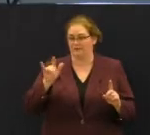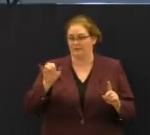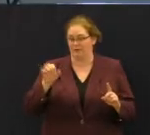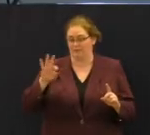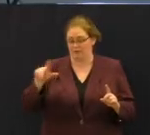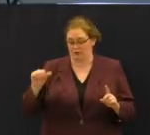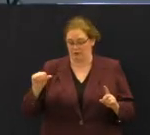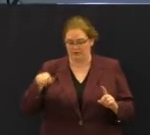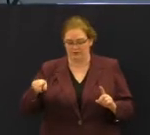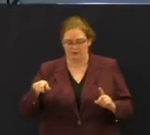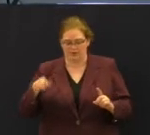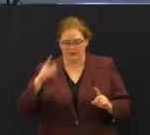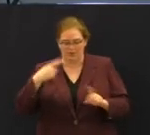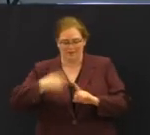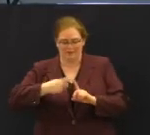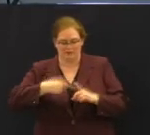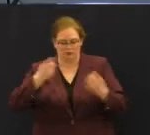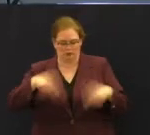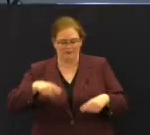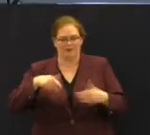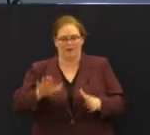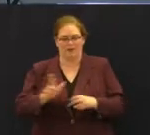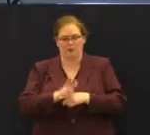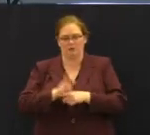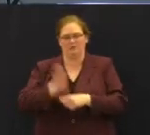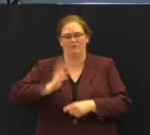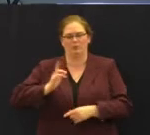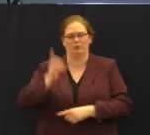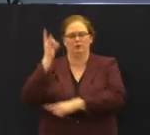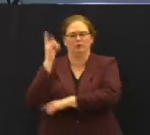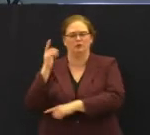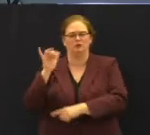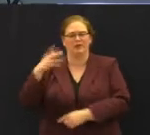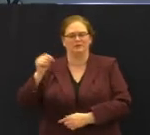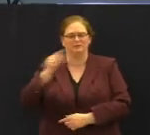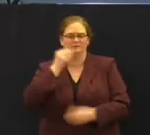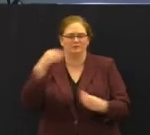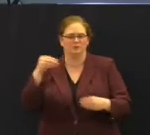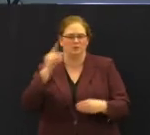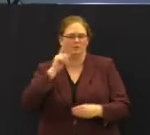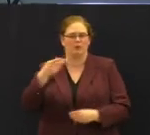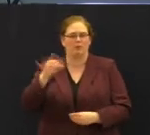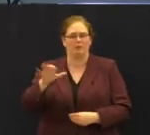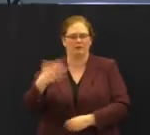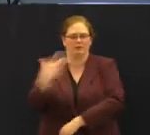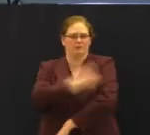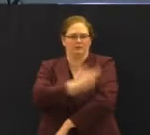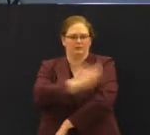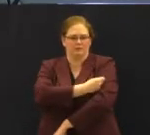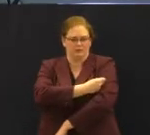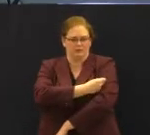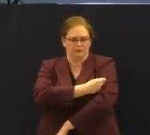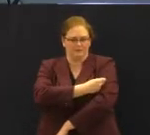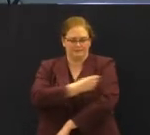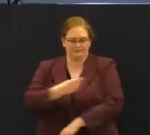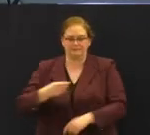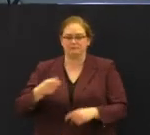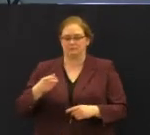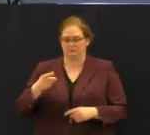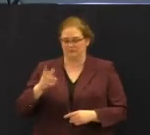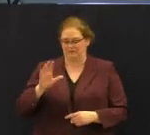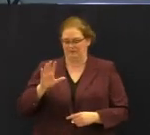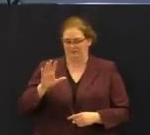Florida. This is approval of a lease agreement to allow use of the former Giant grocery store for public vaccination clinics in the amount of